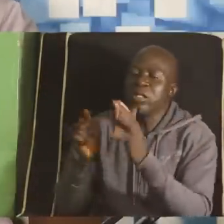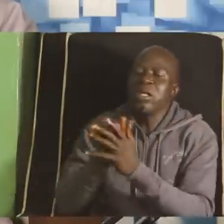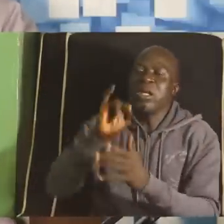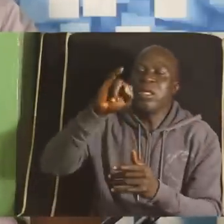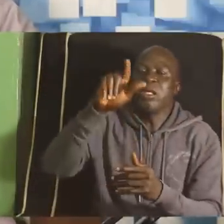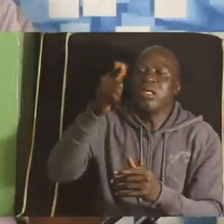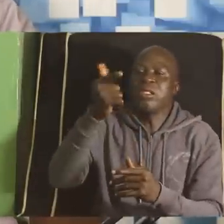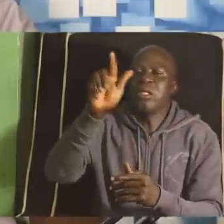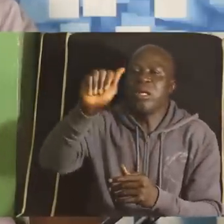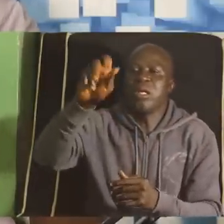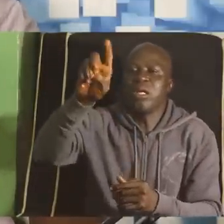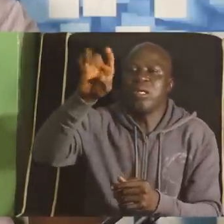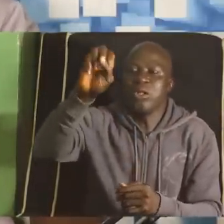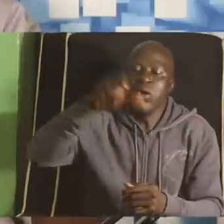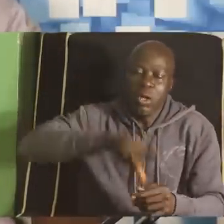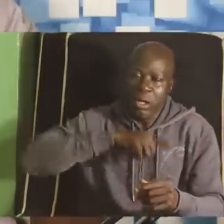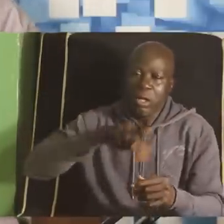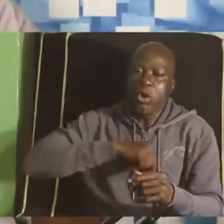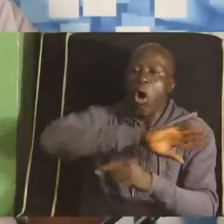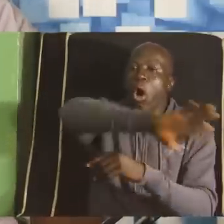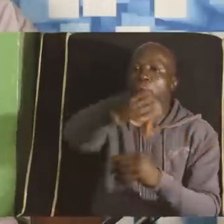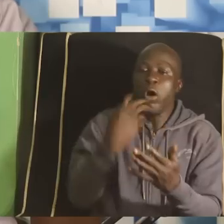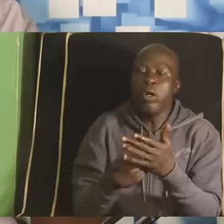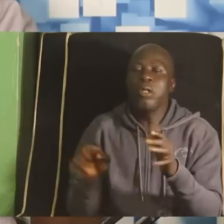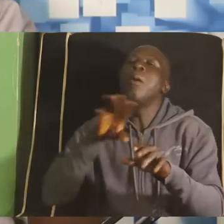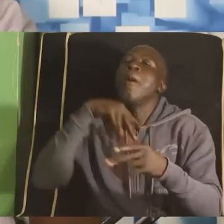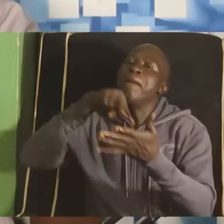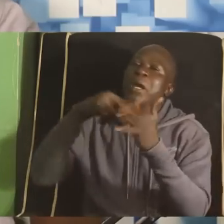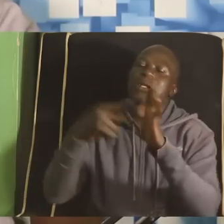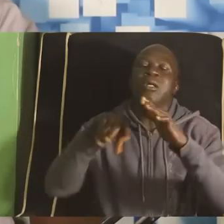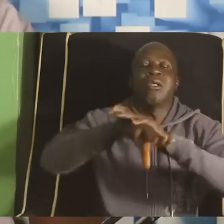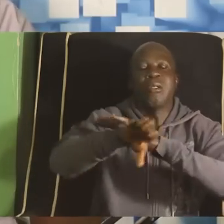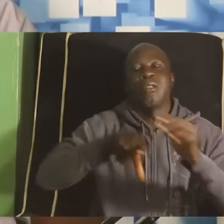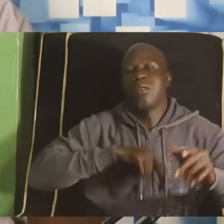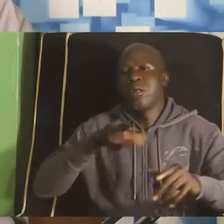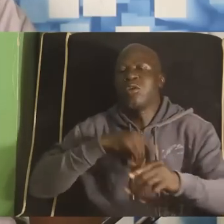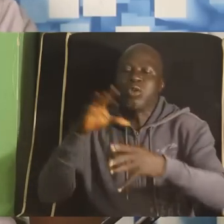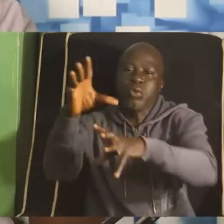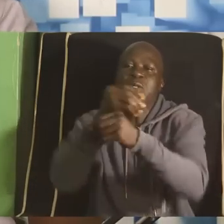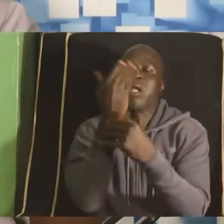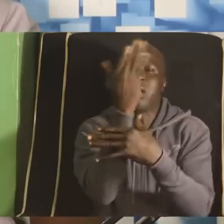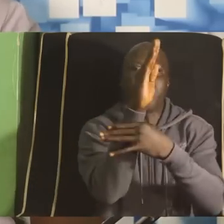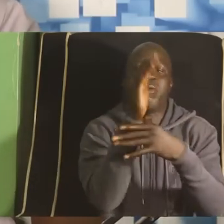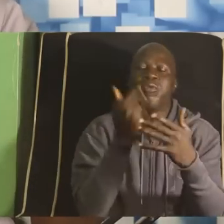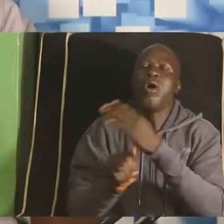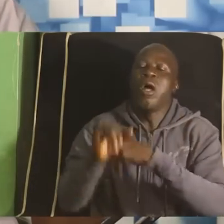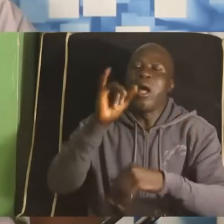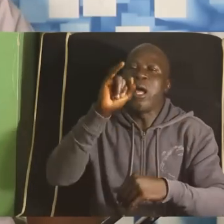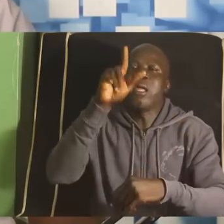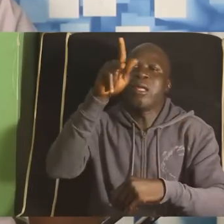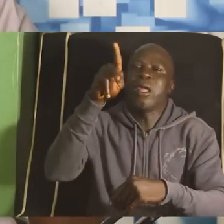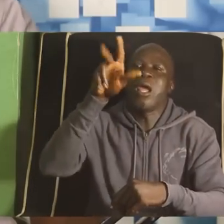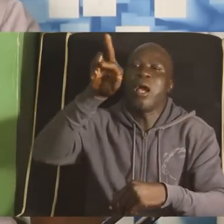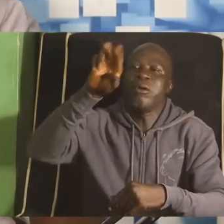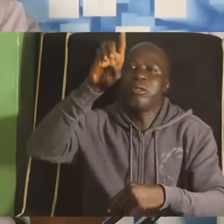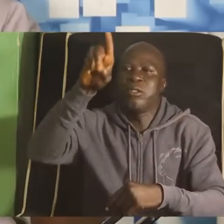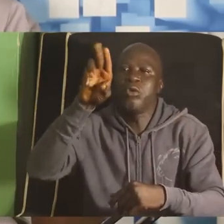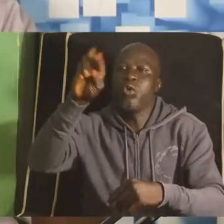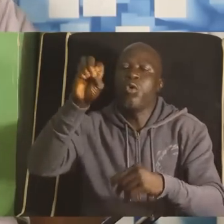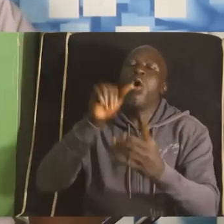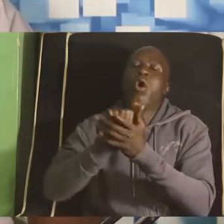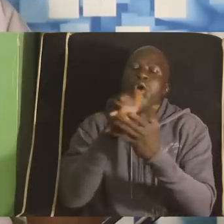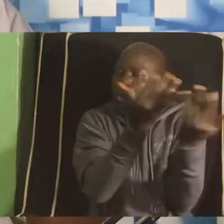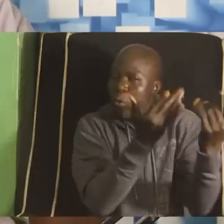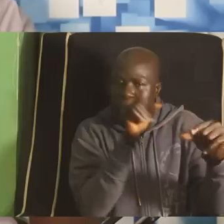is expecting. Man, no be by. Go there. Why you are one long? You see the end of God. Ikorodu reti. Ikorodu is expecting. We